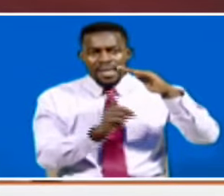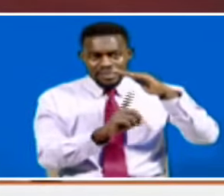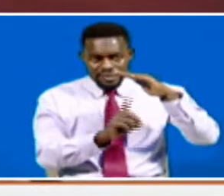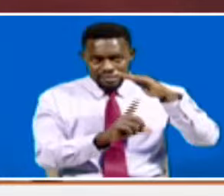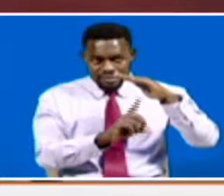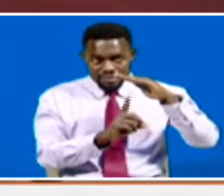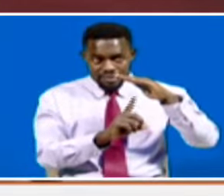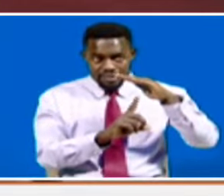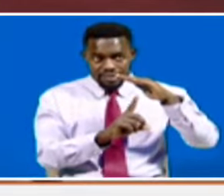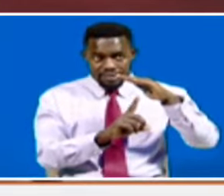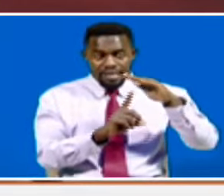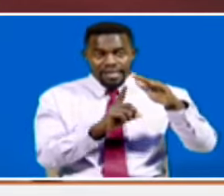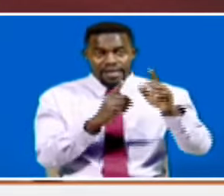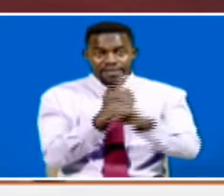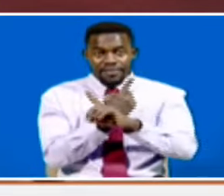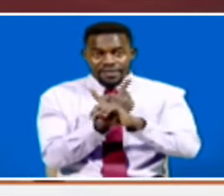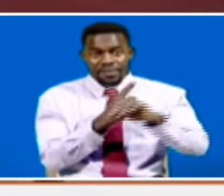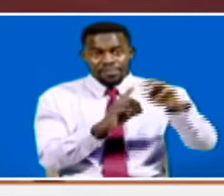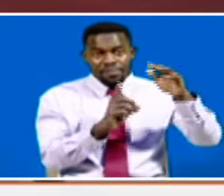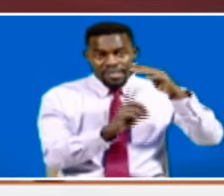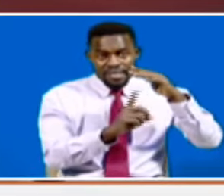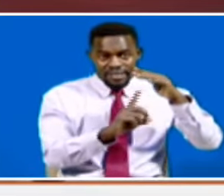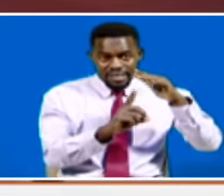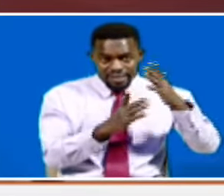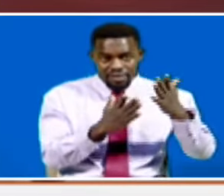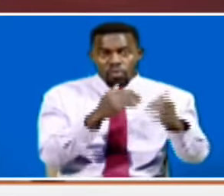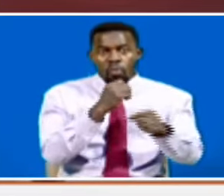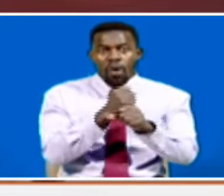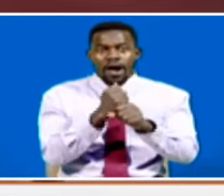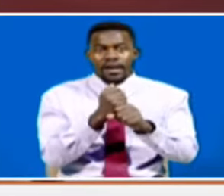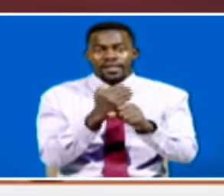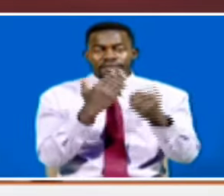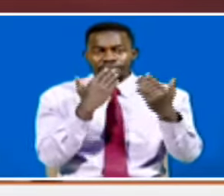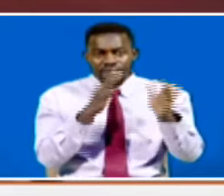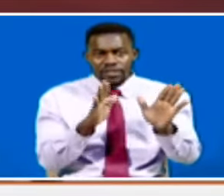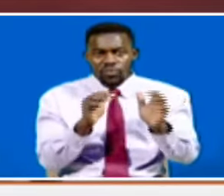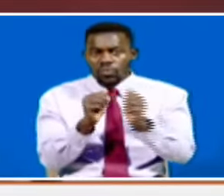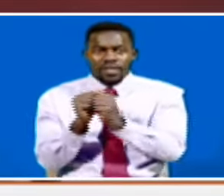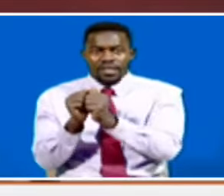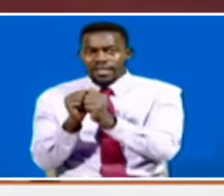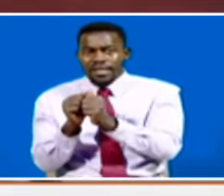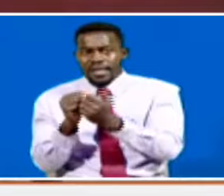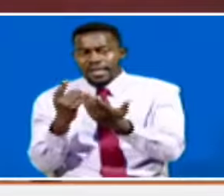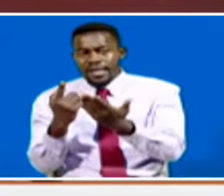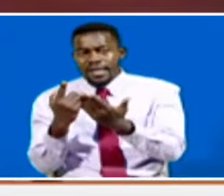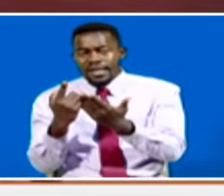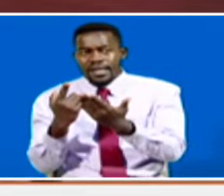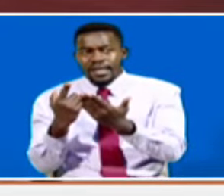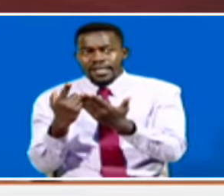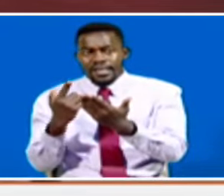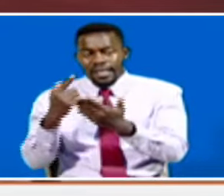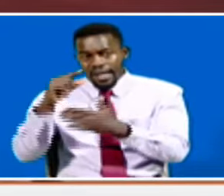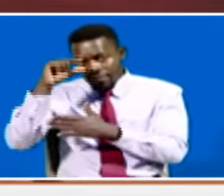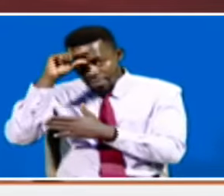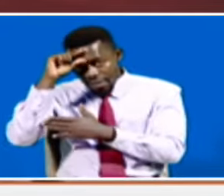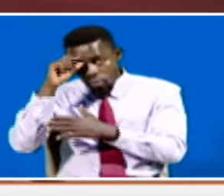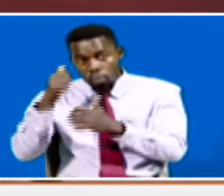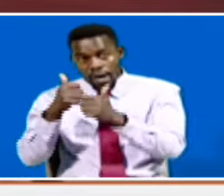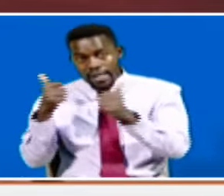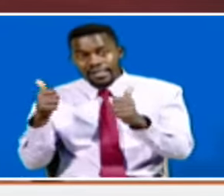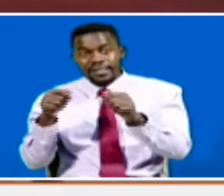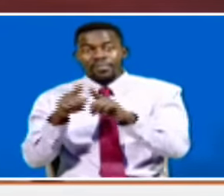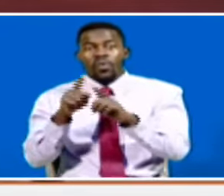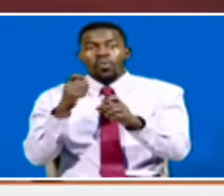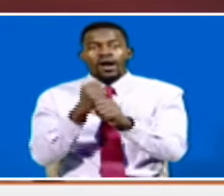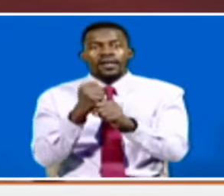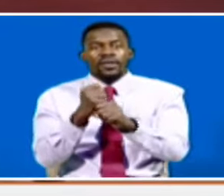have worked with the officers in the field to try and make it easy for them to